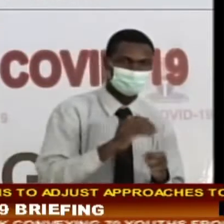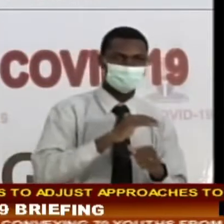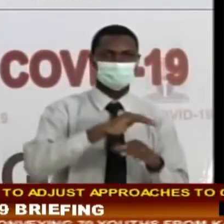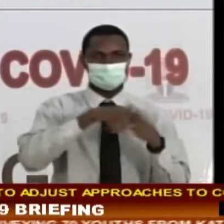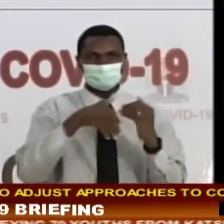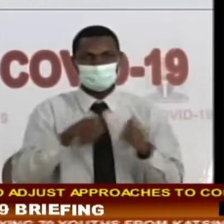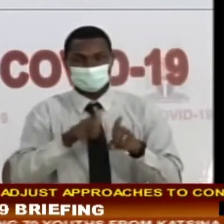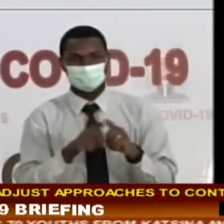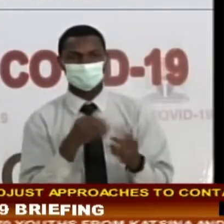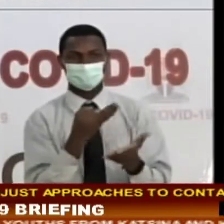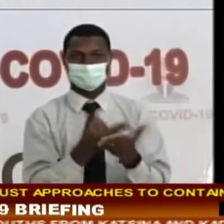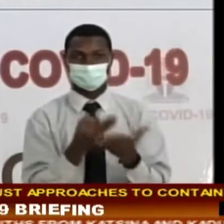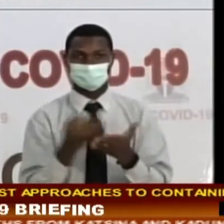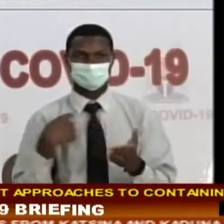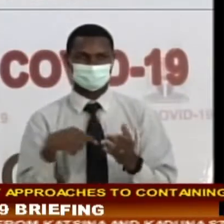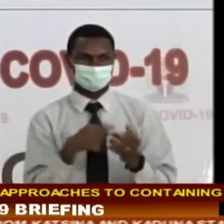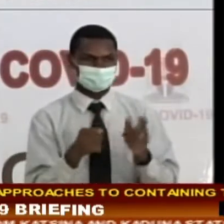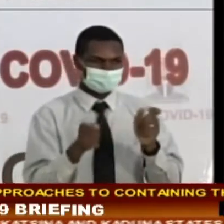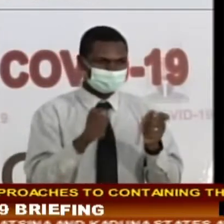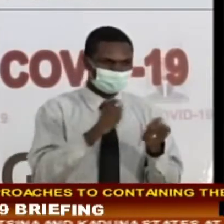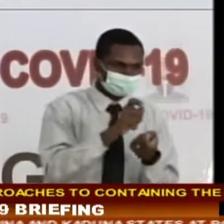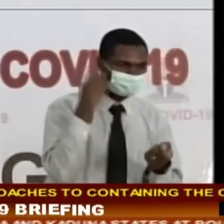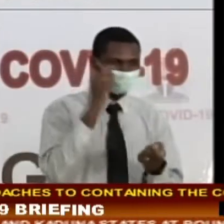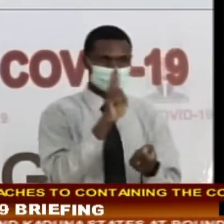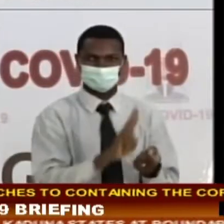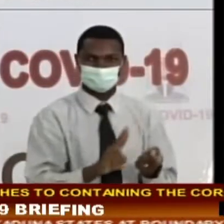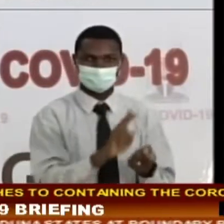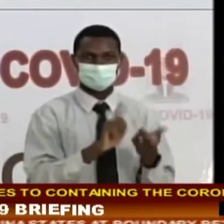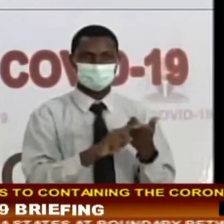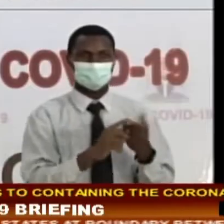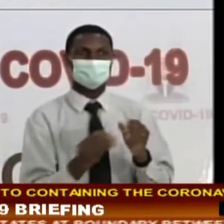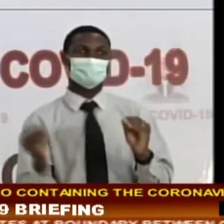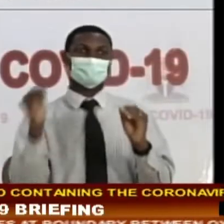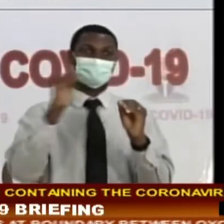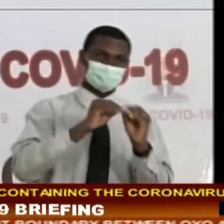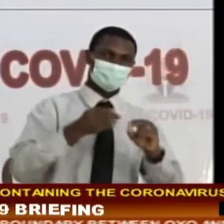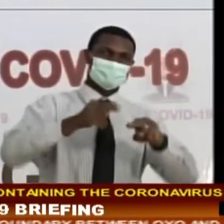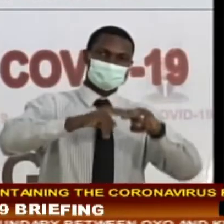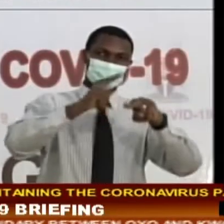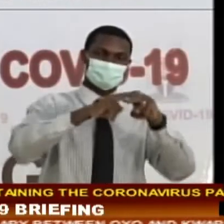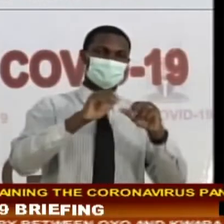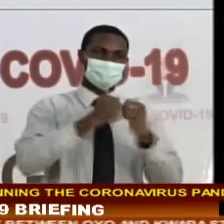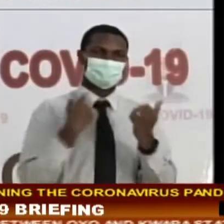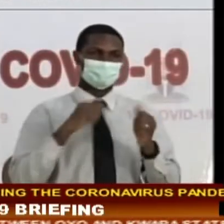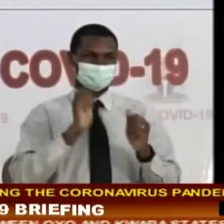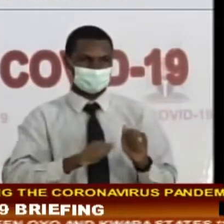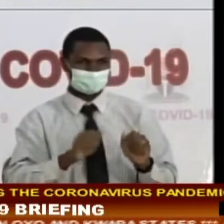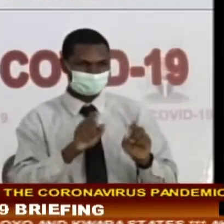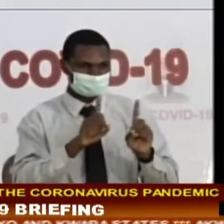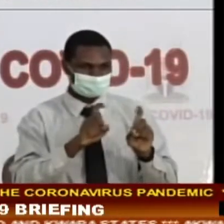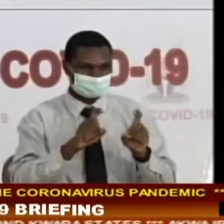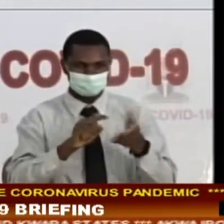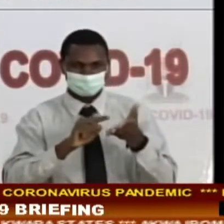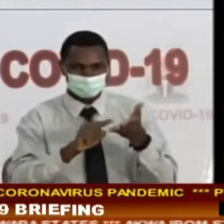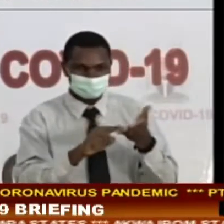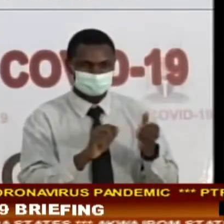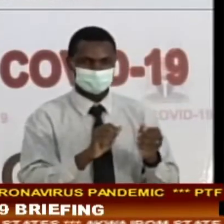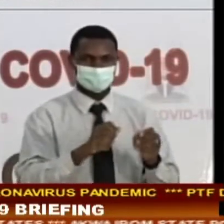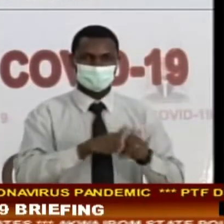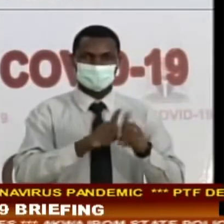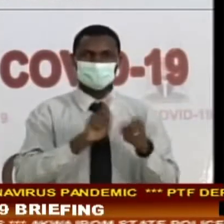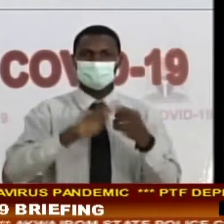repurposed for use in further increasing and our diagnostic capacity and providing personal